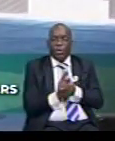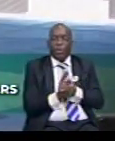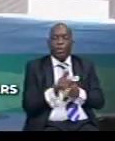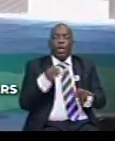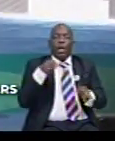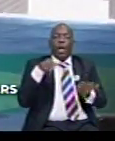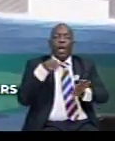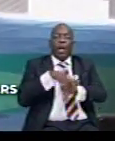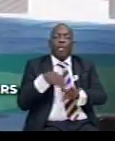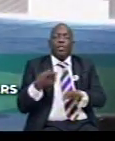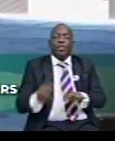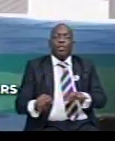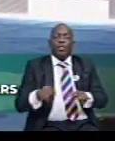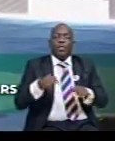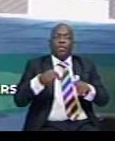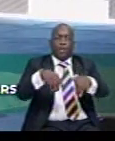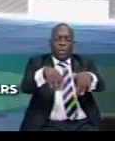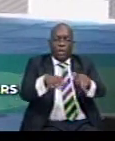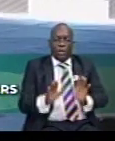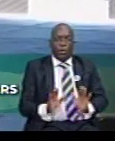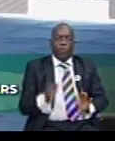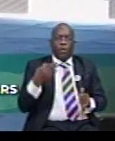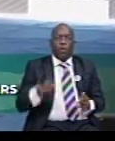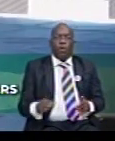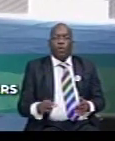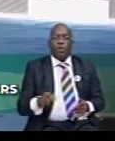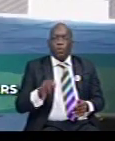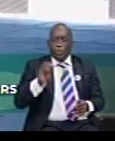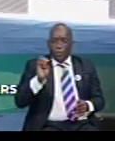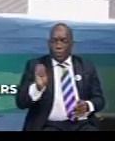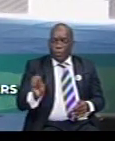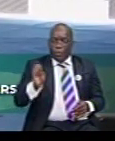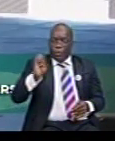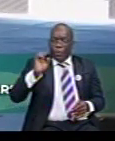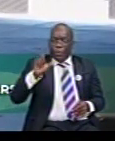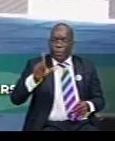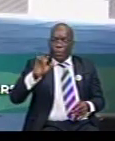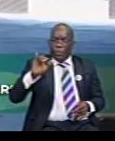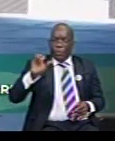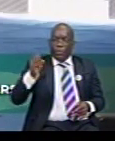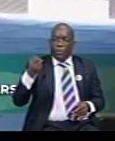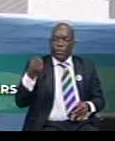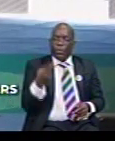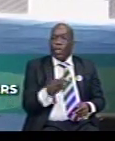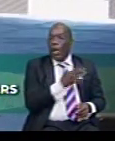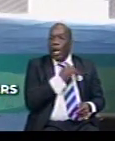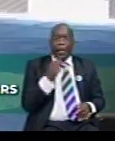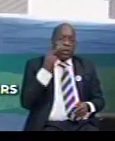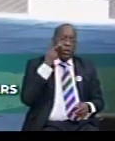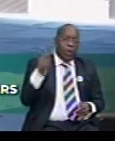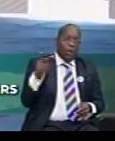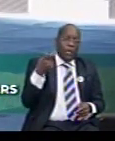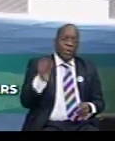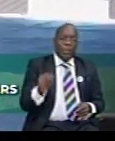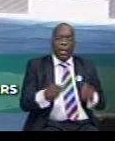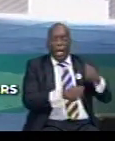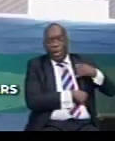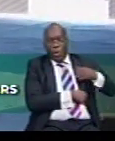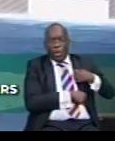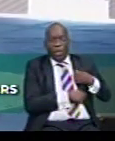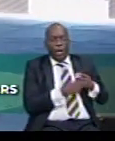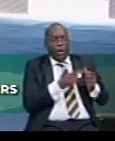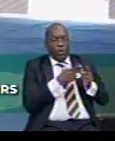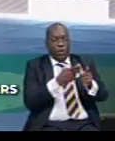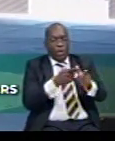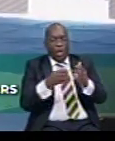the grave of Elisha. And when they spotted and sighted the bands running after them,